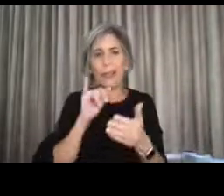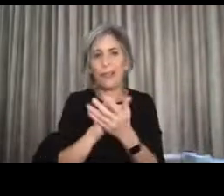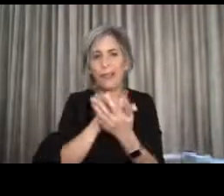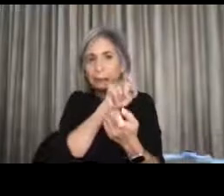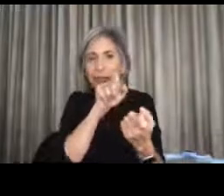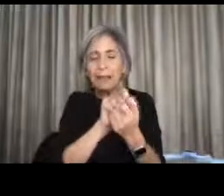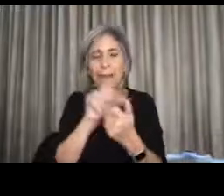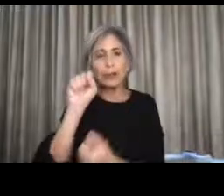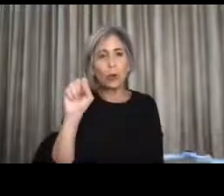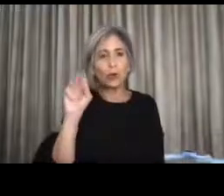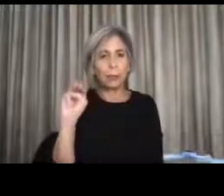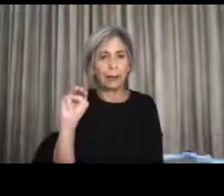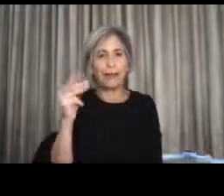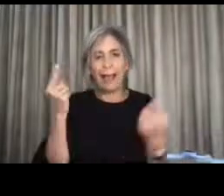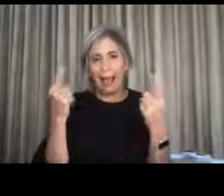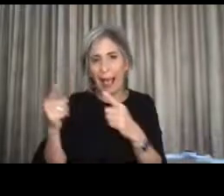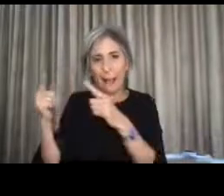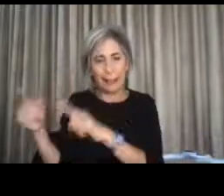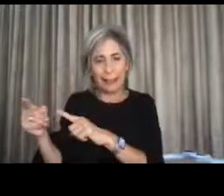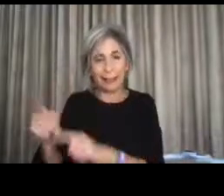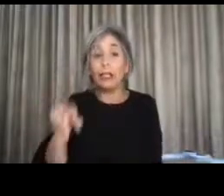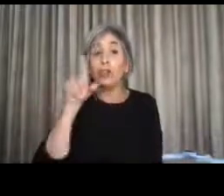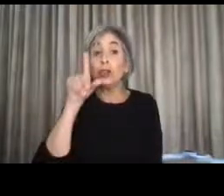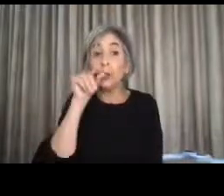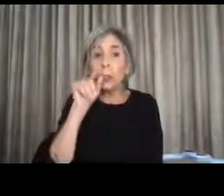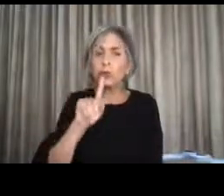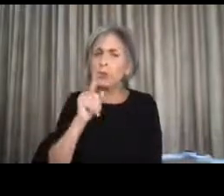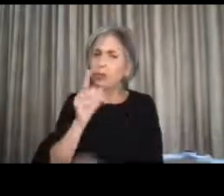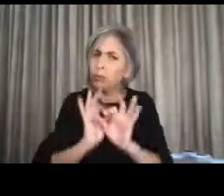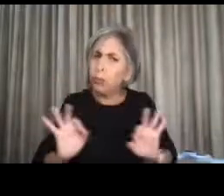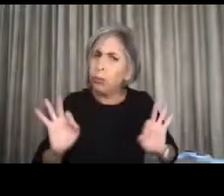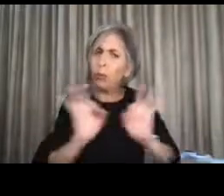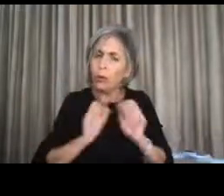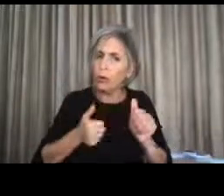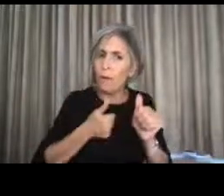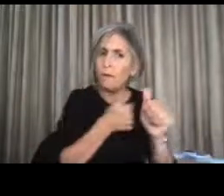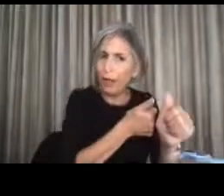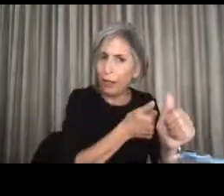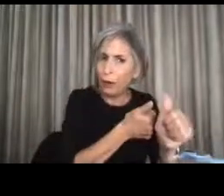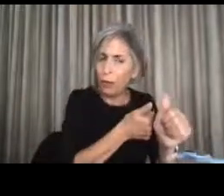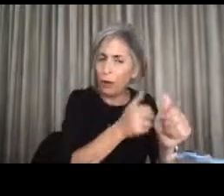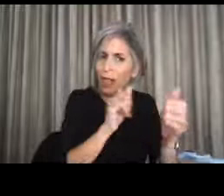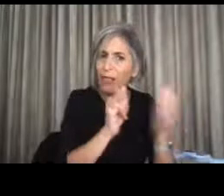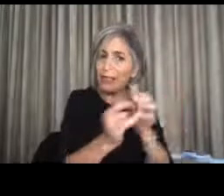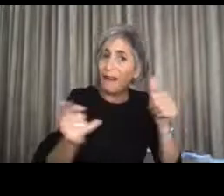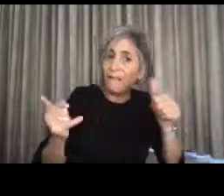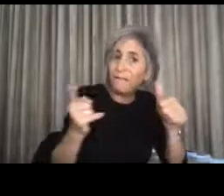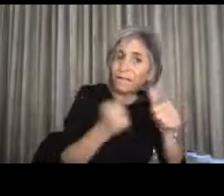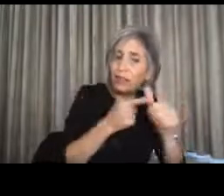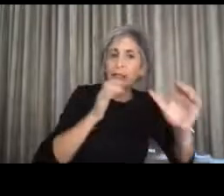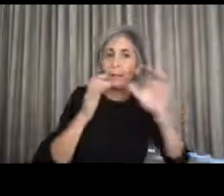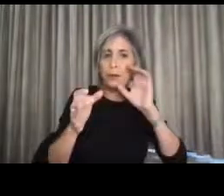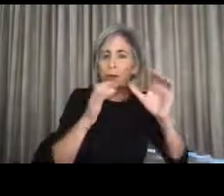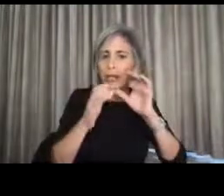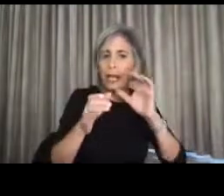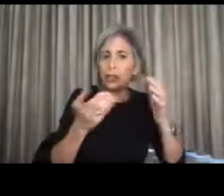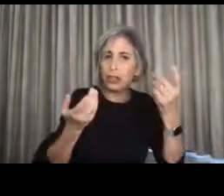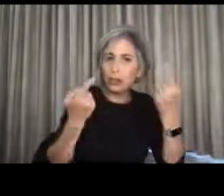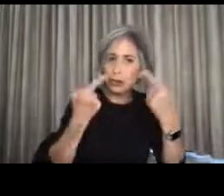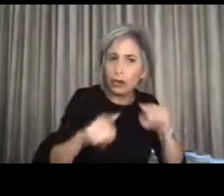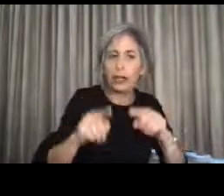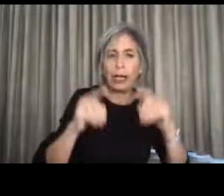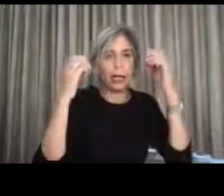media outlets. Twitter is really important to follow, and that's really our first line of communications during an emergency.